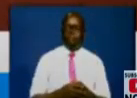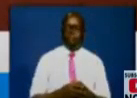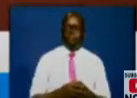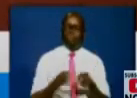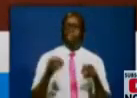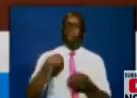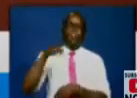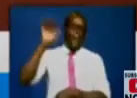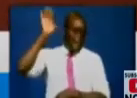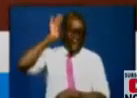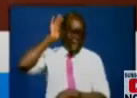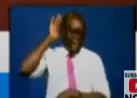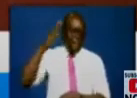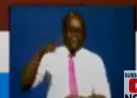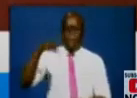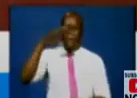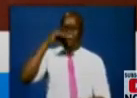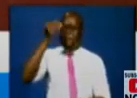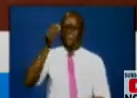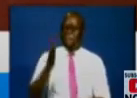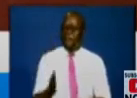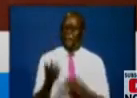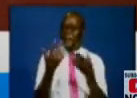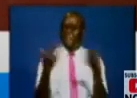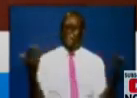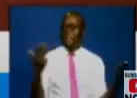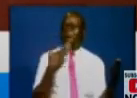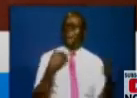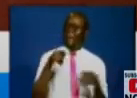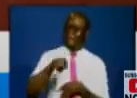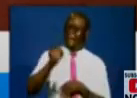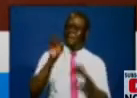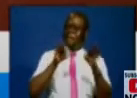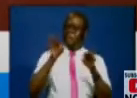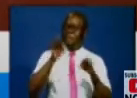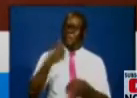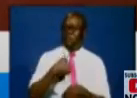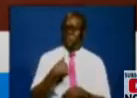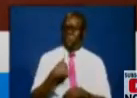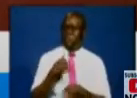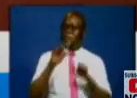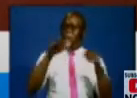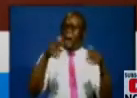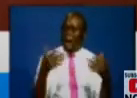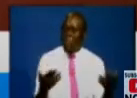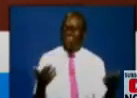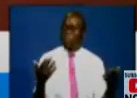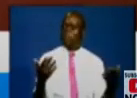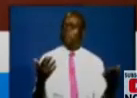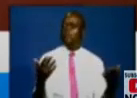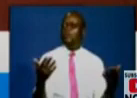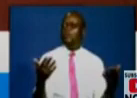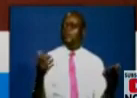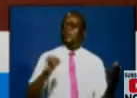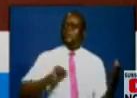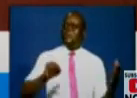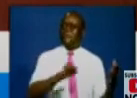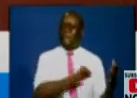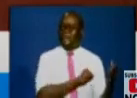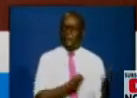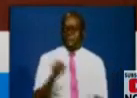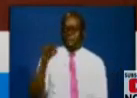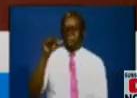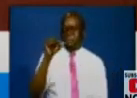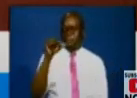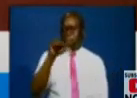Listen, Mr. Speaker, the thing I want Gloria to explain to me is how Senator Gloria,